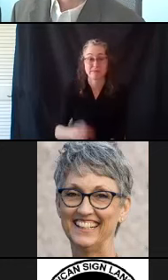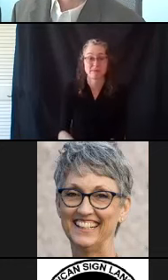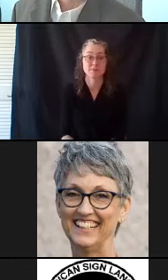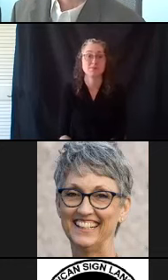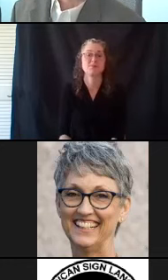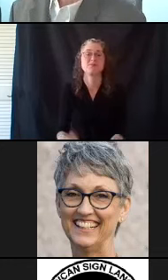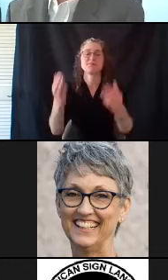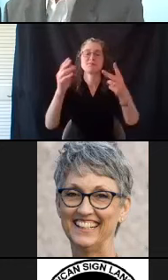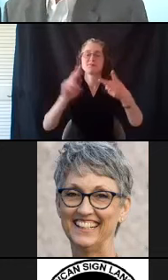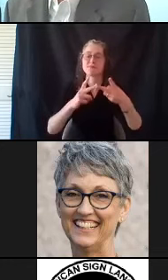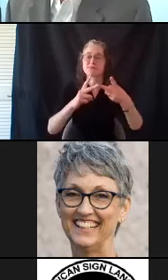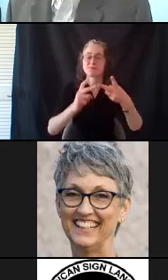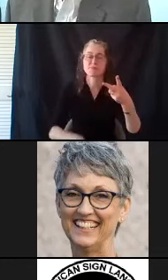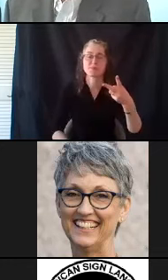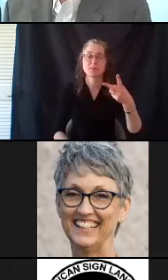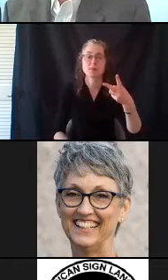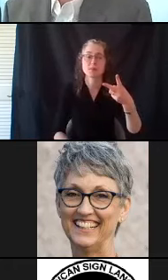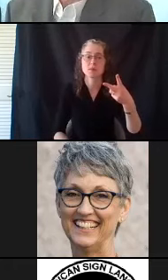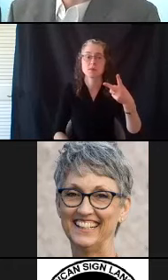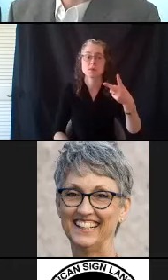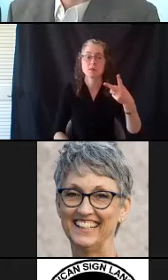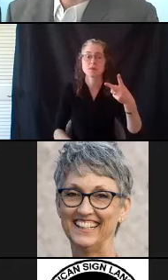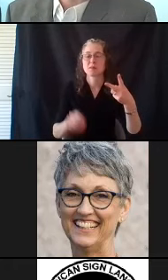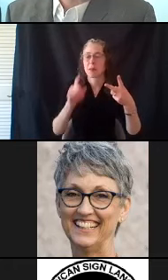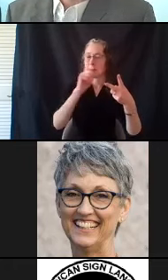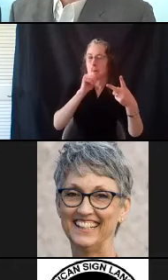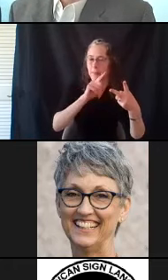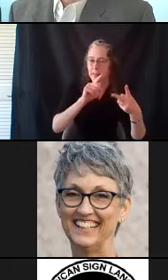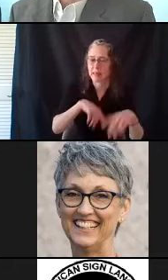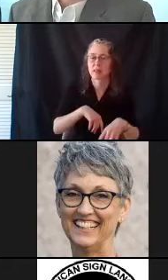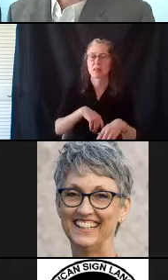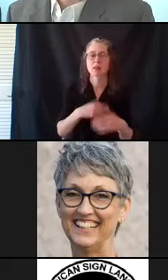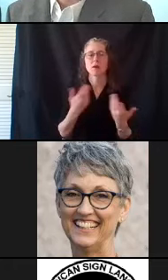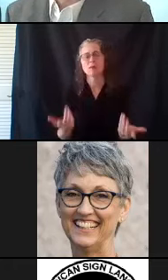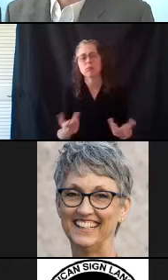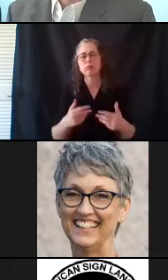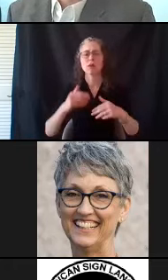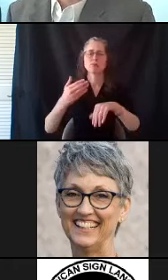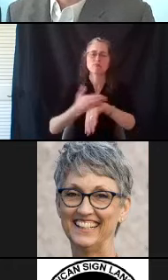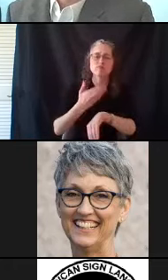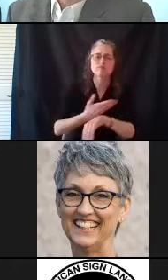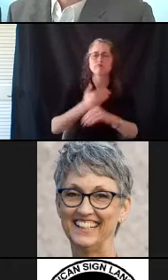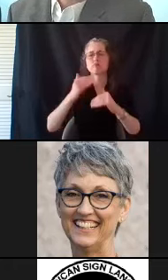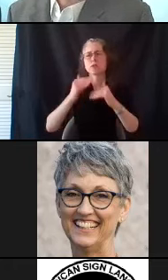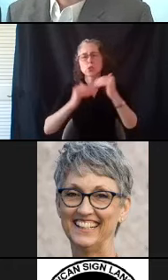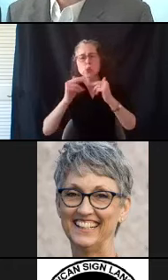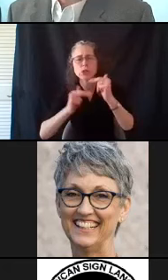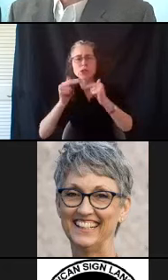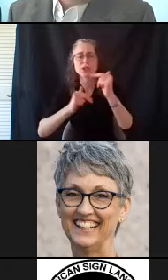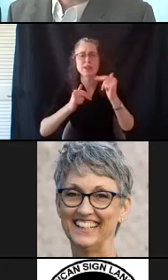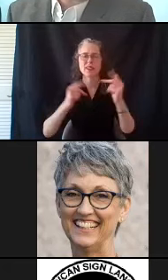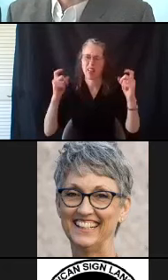Second myth is that in practice, a variety of construction and enforcement complexities make